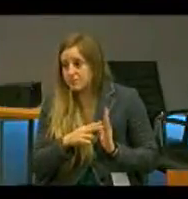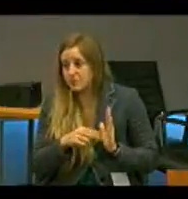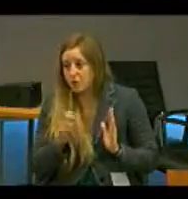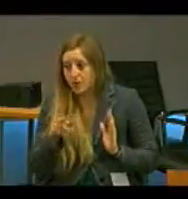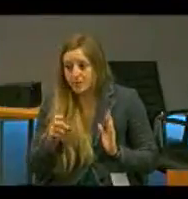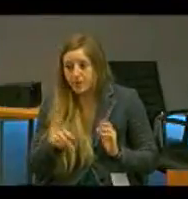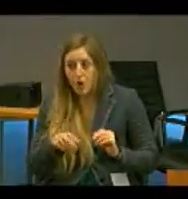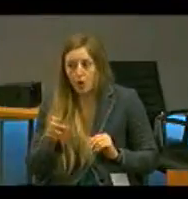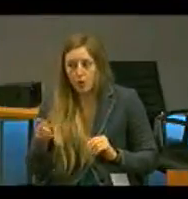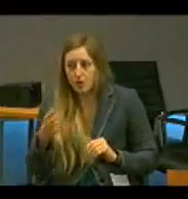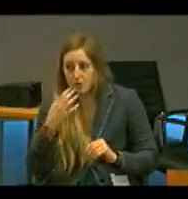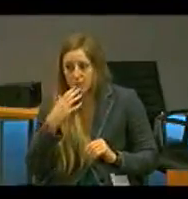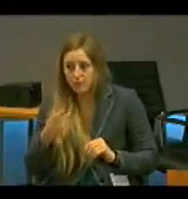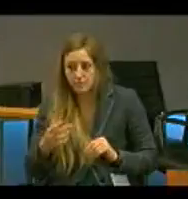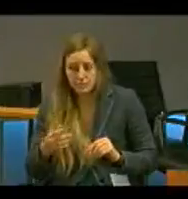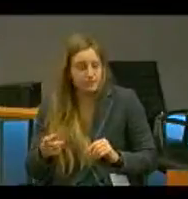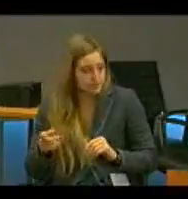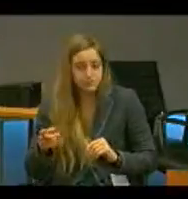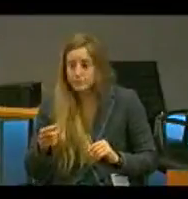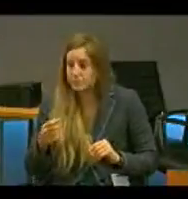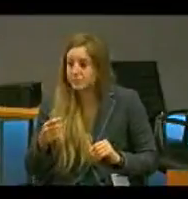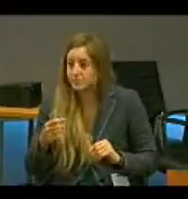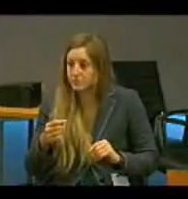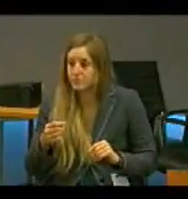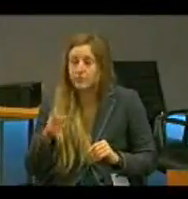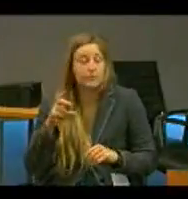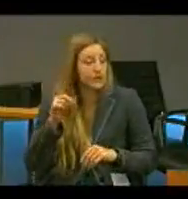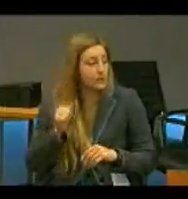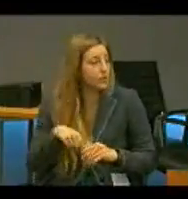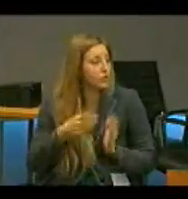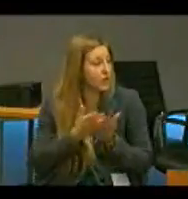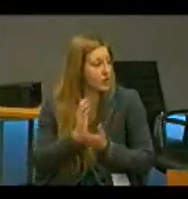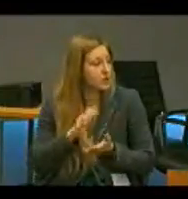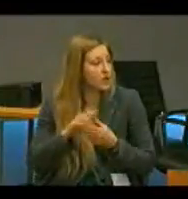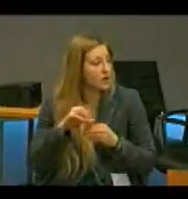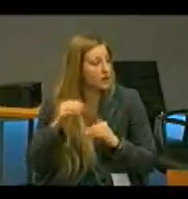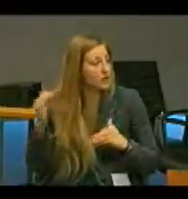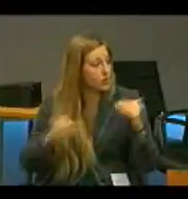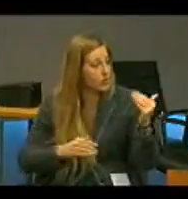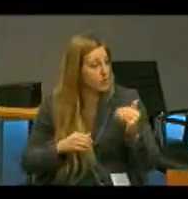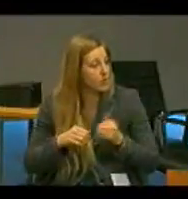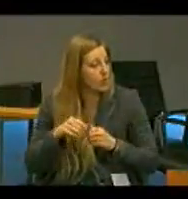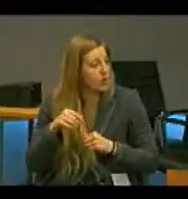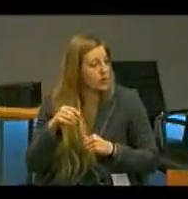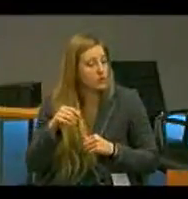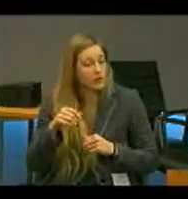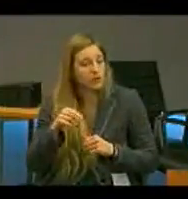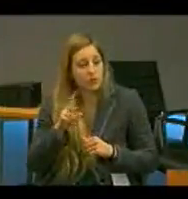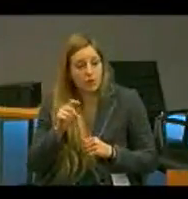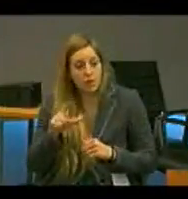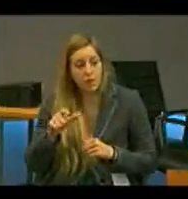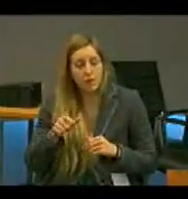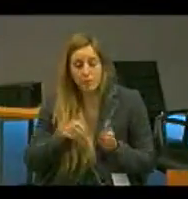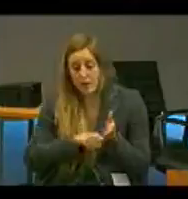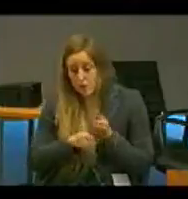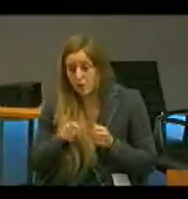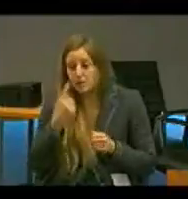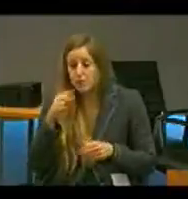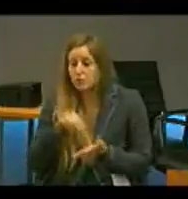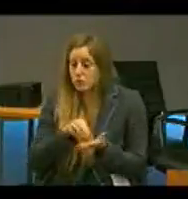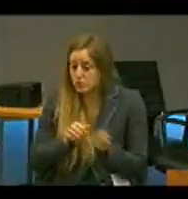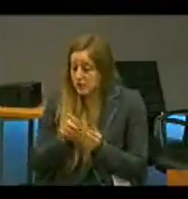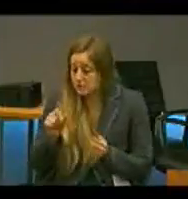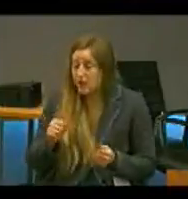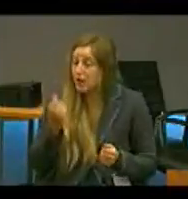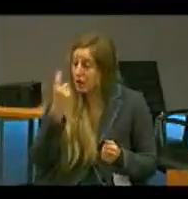racial differences in discipline rates, and the proportion racial minorities make up of students who are disciplined. In fact, exactly the